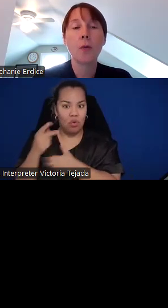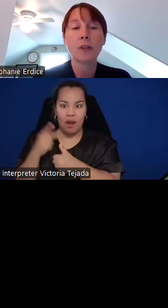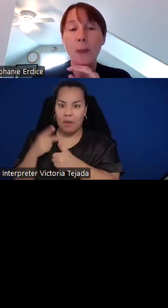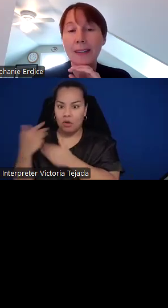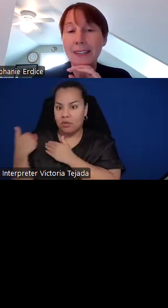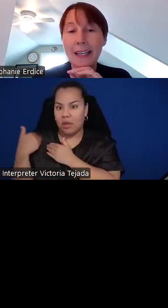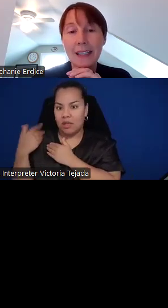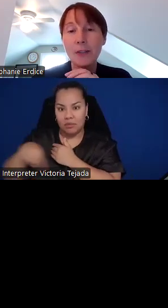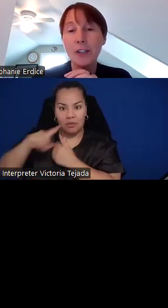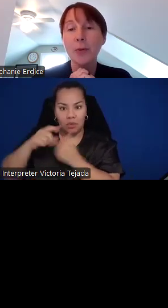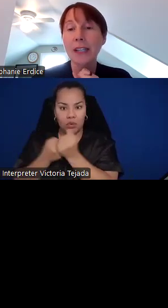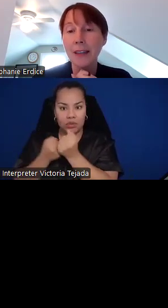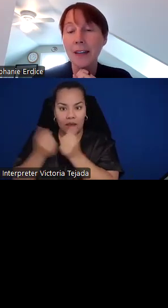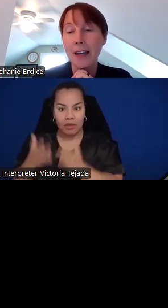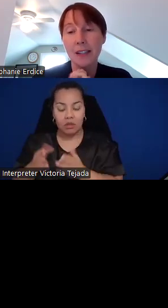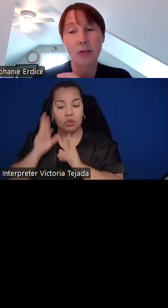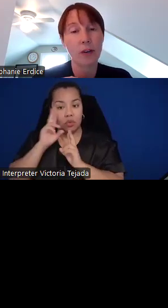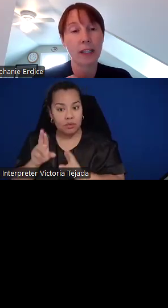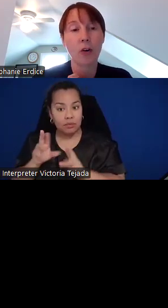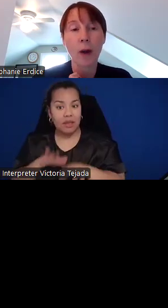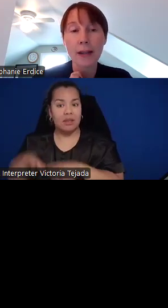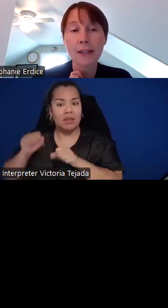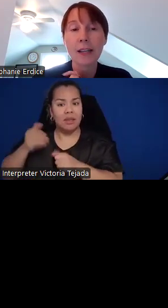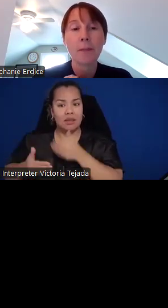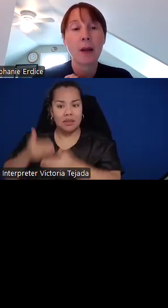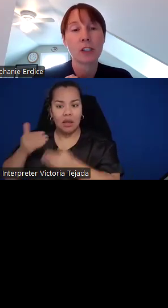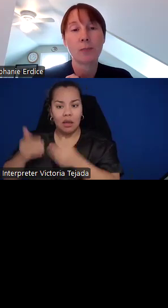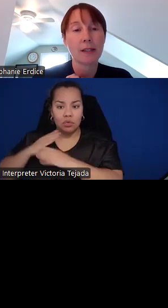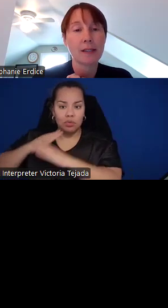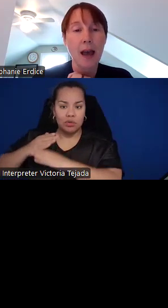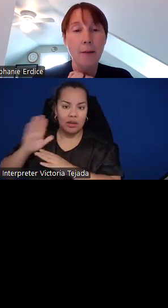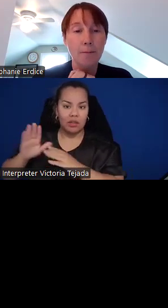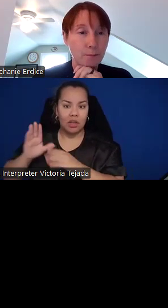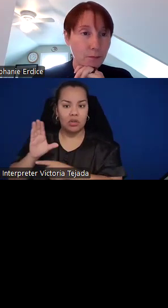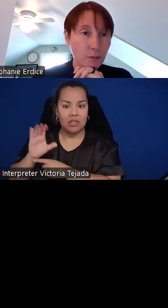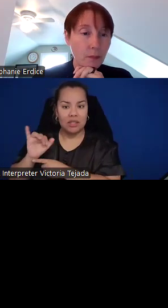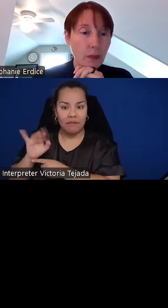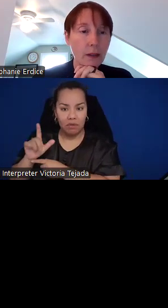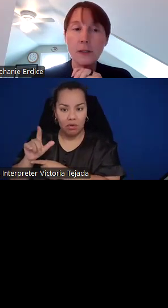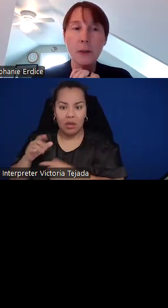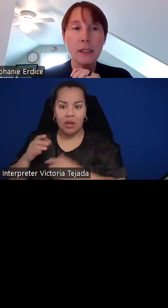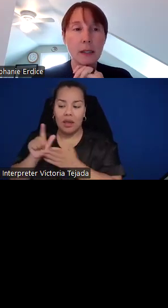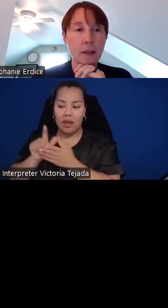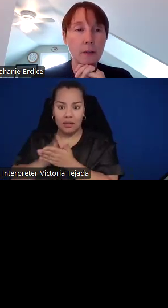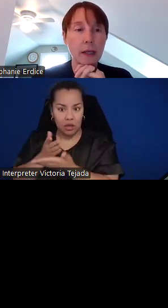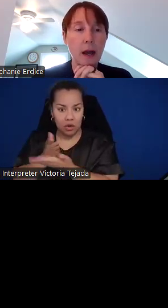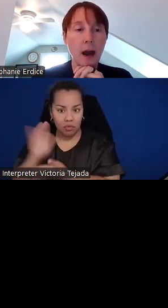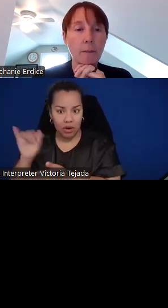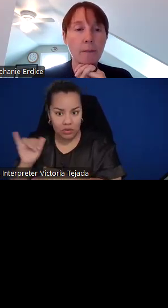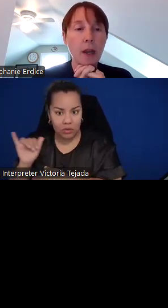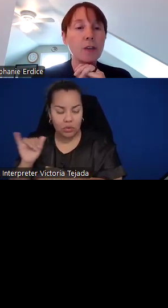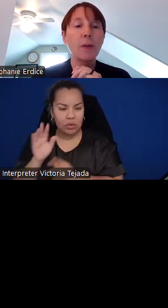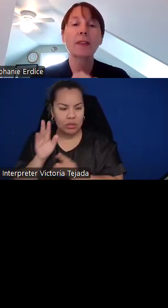advocates. Respect and take steps to protect the client's civil and legal rights. Respect them. I lost my place here a little